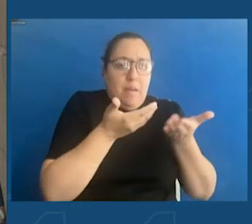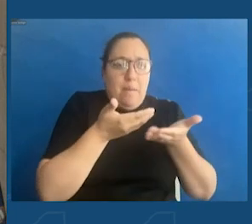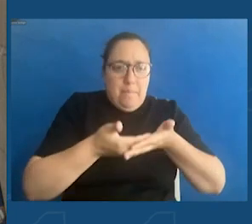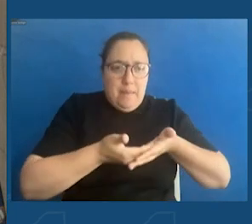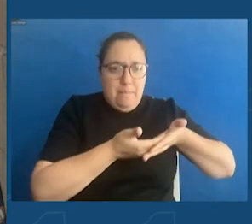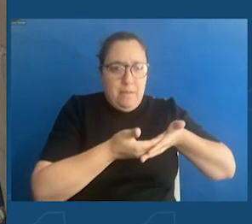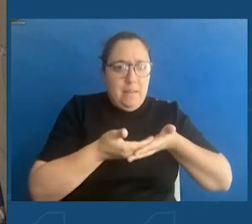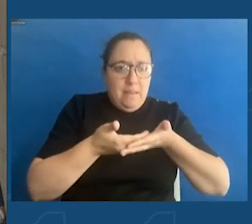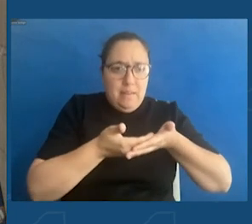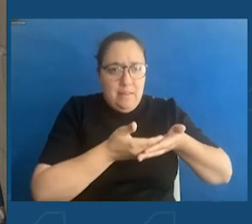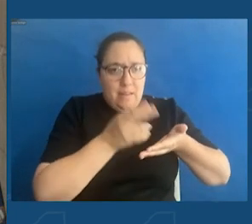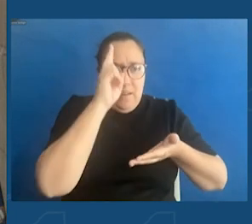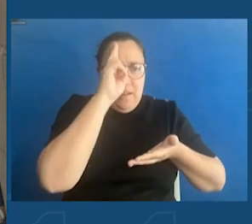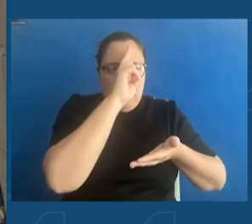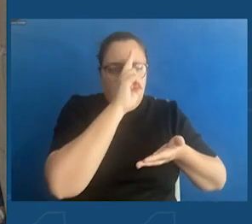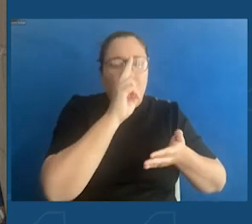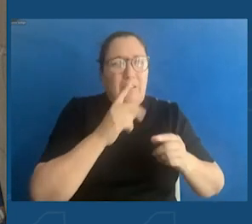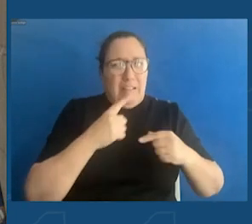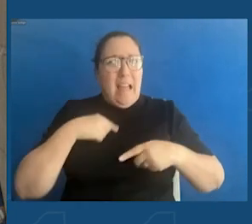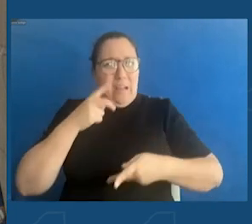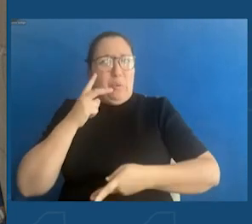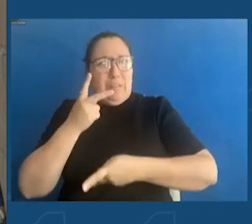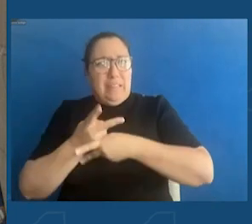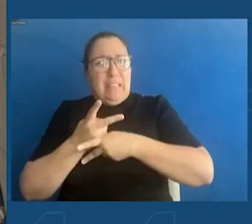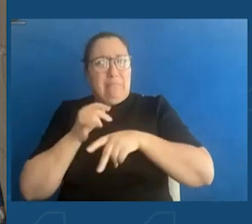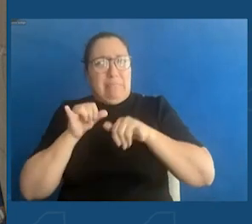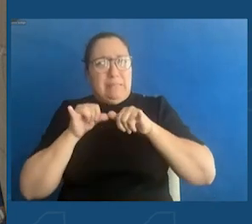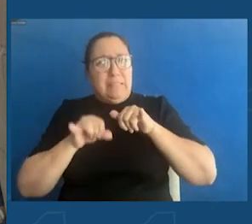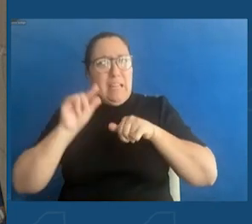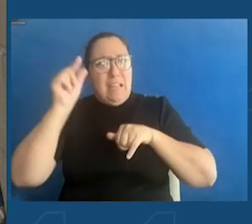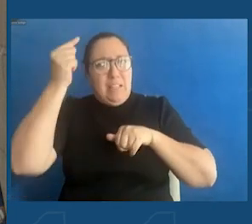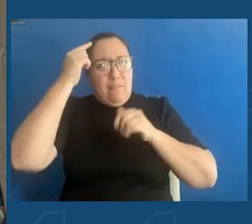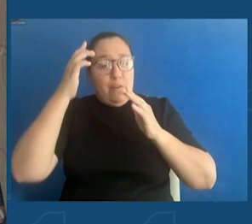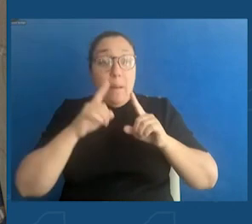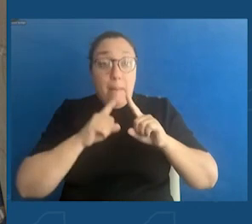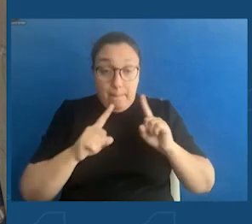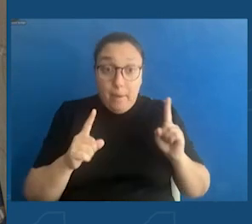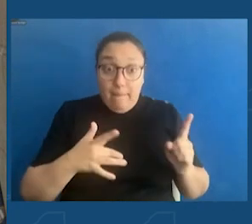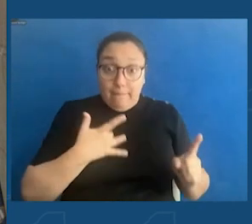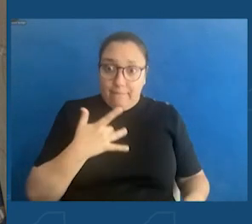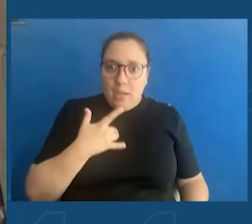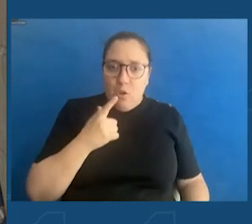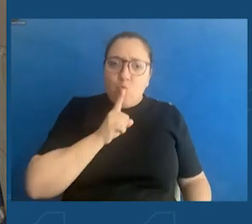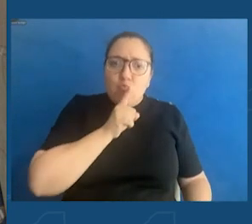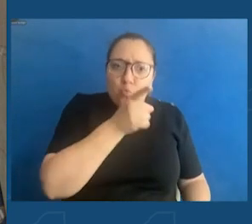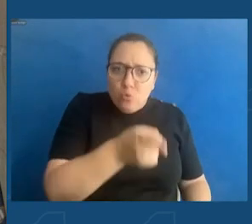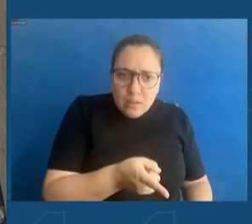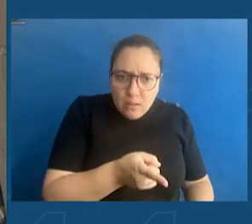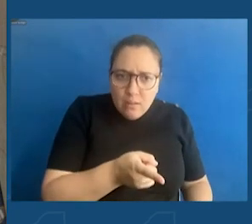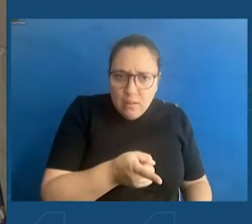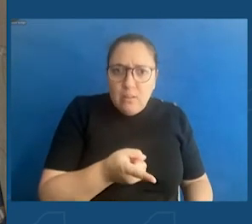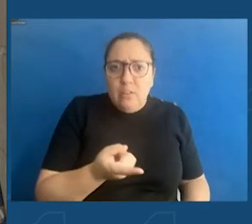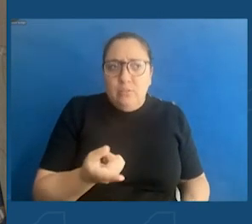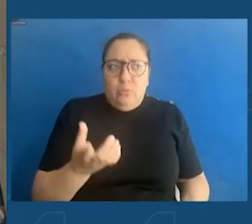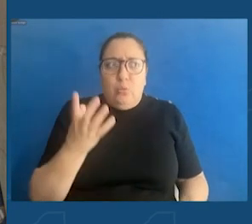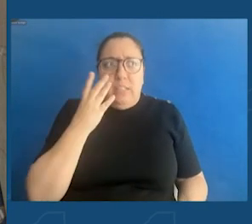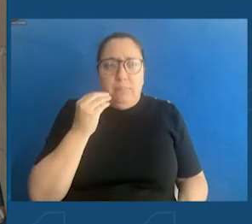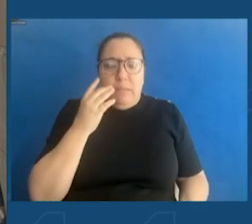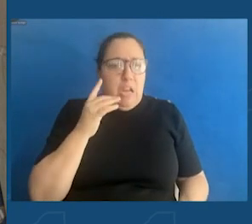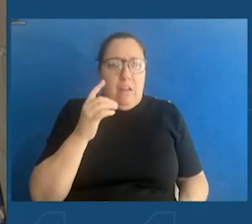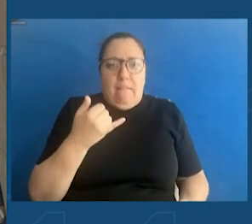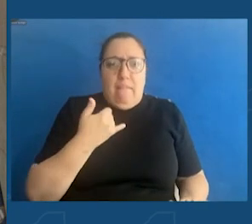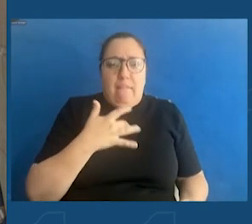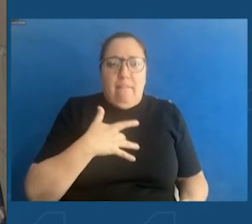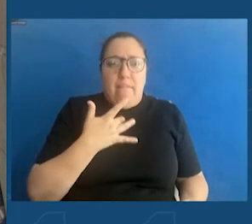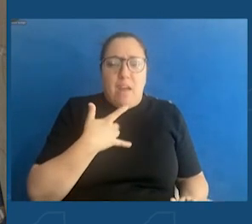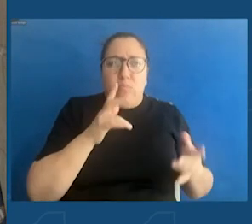But it also reminded me that these are so realistic, and the experience is basically identical, it feels, to